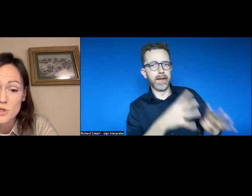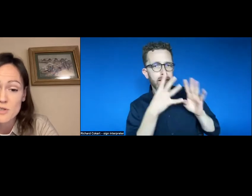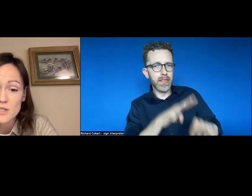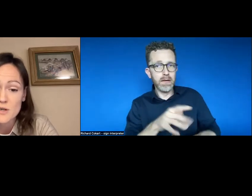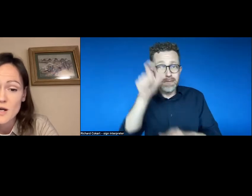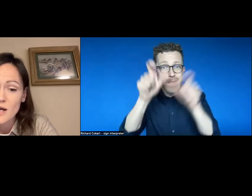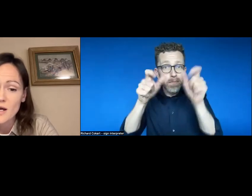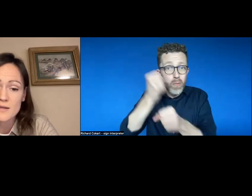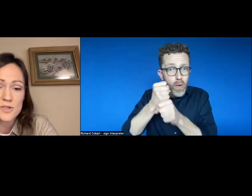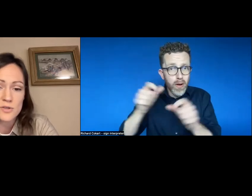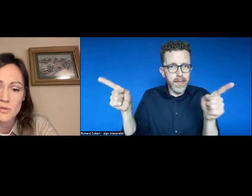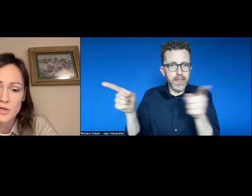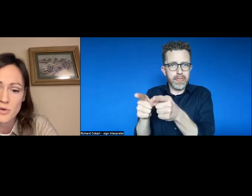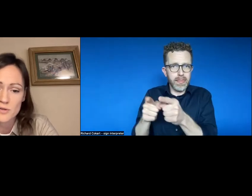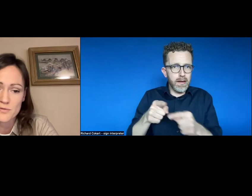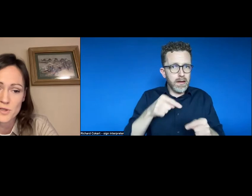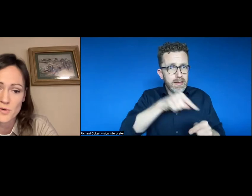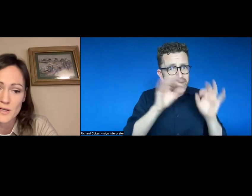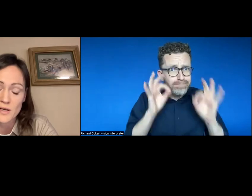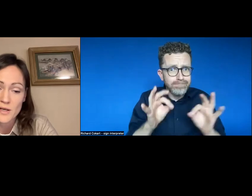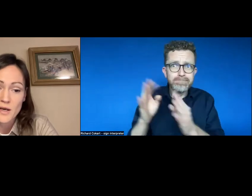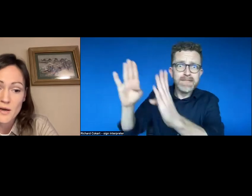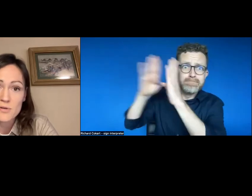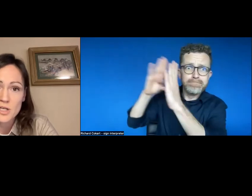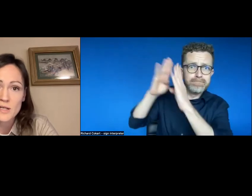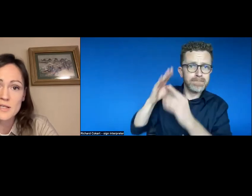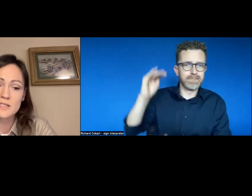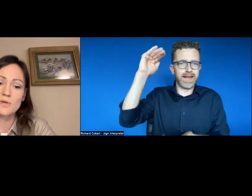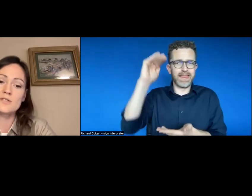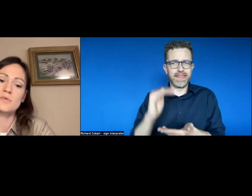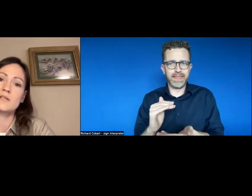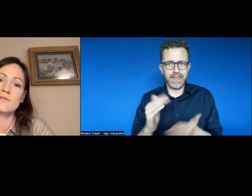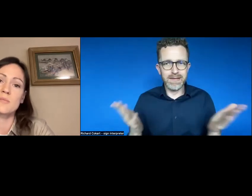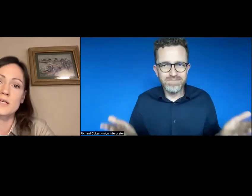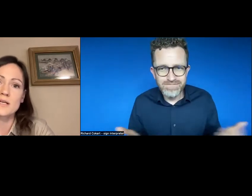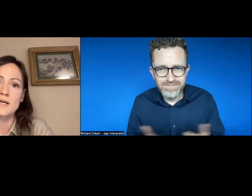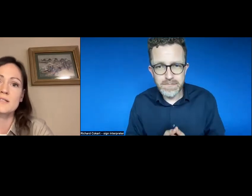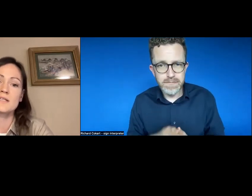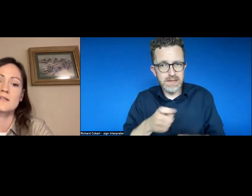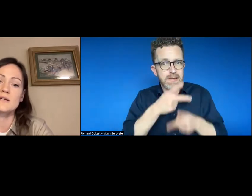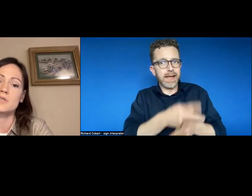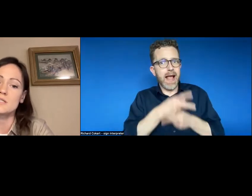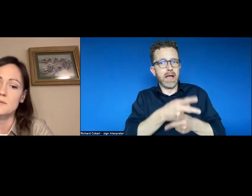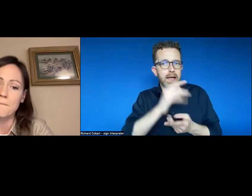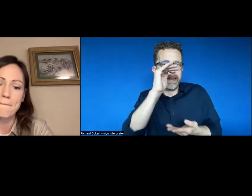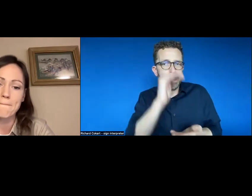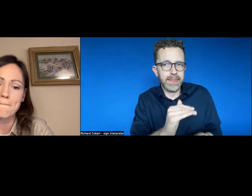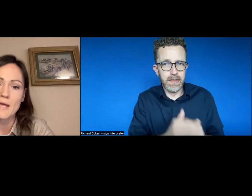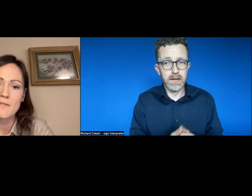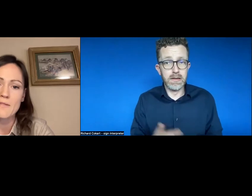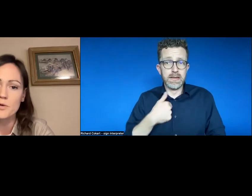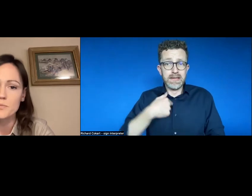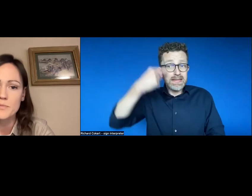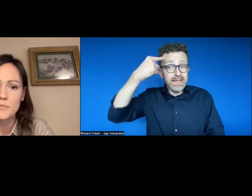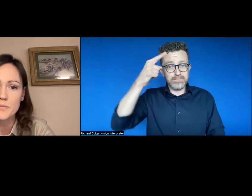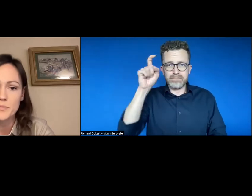from Soviet era, and they should not be a part of free Ukraine. Every child has the right to be in the family and in the community.